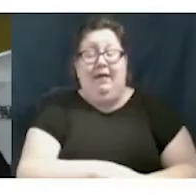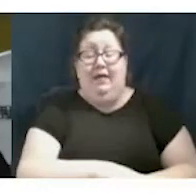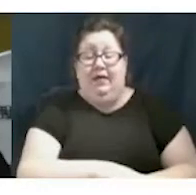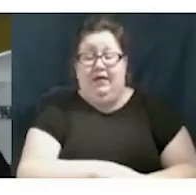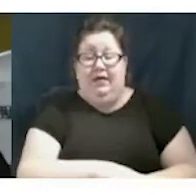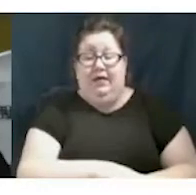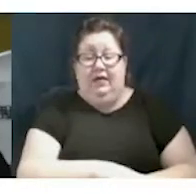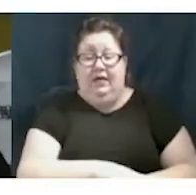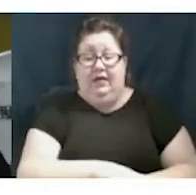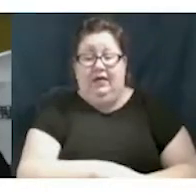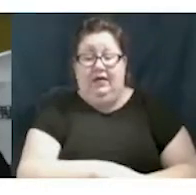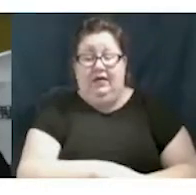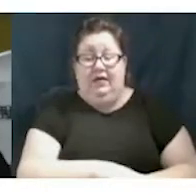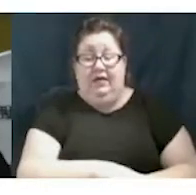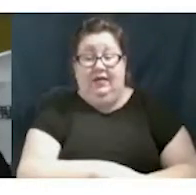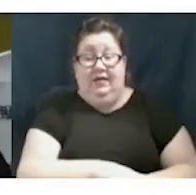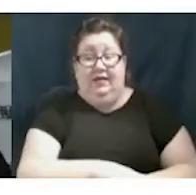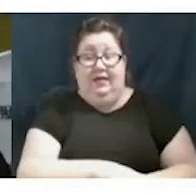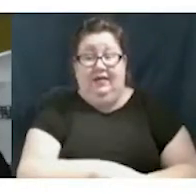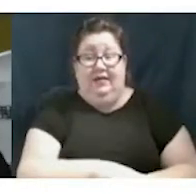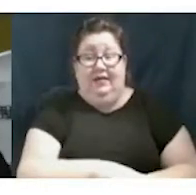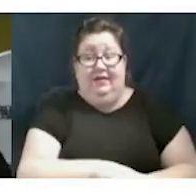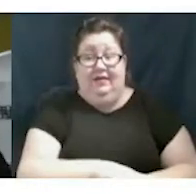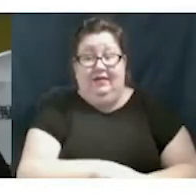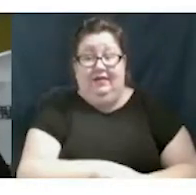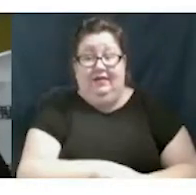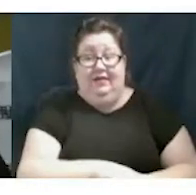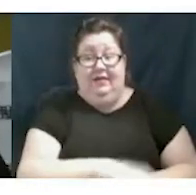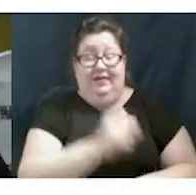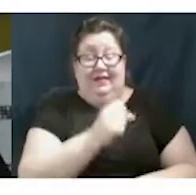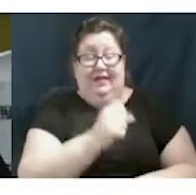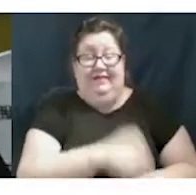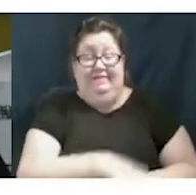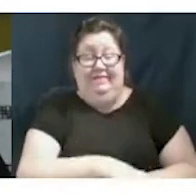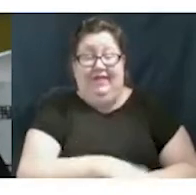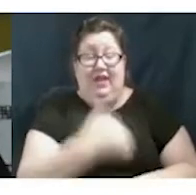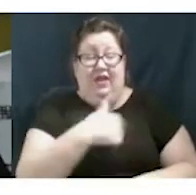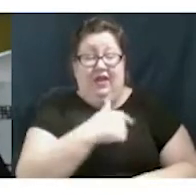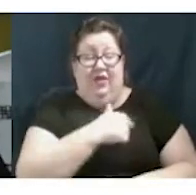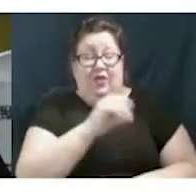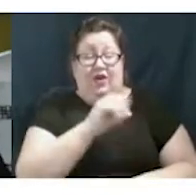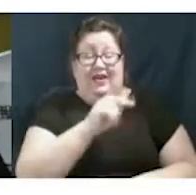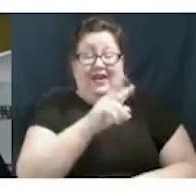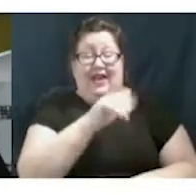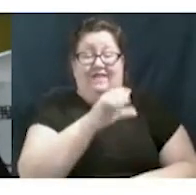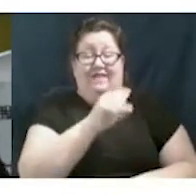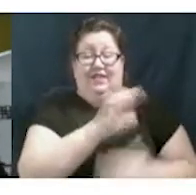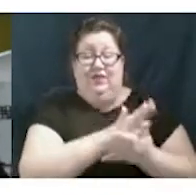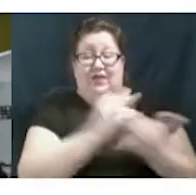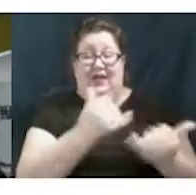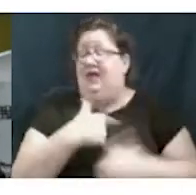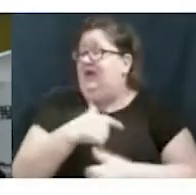you on Schoology, I guess, since you're running in on the side. Yeah. Yeah, we're a Canvas school now. We're not allowed to